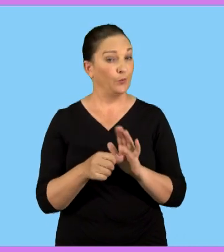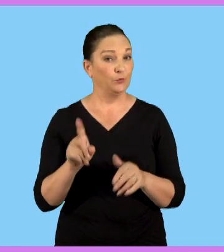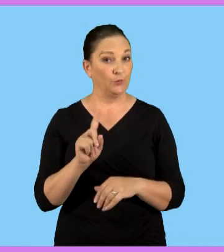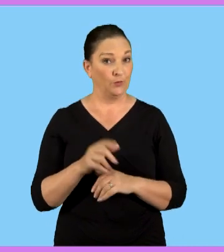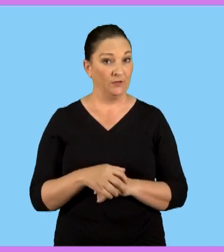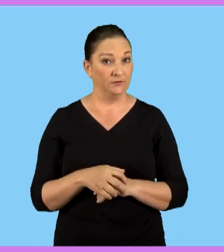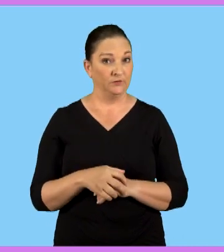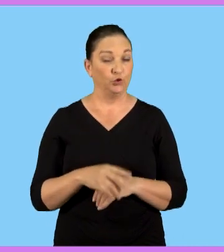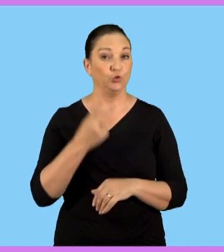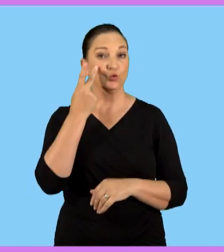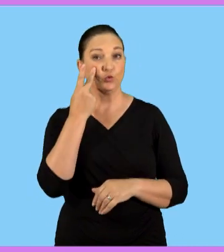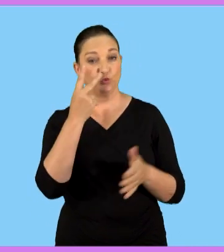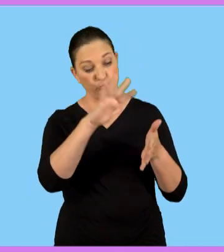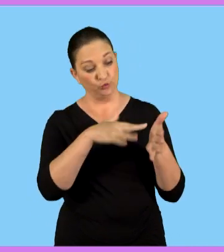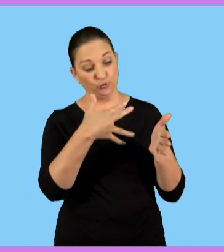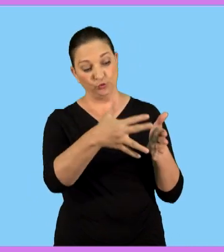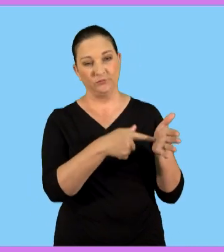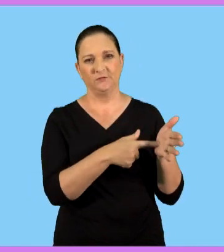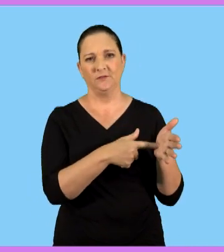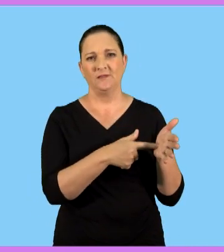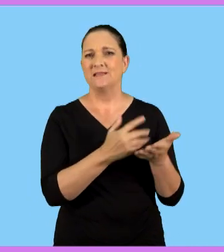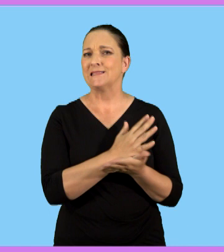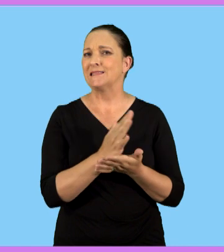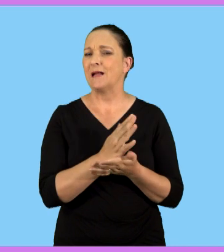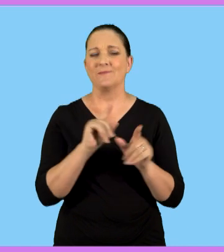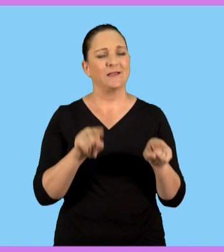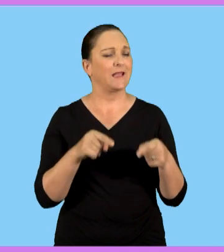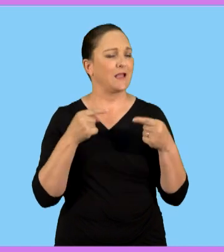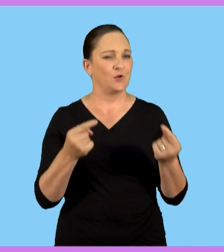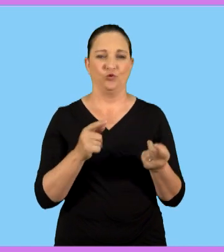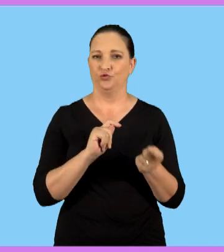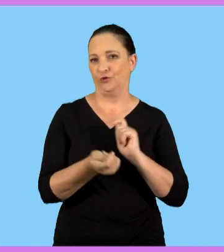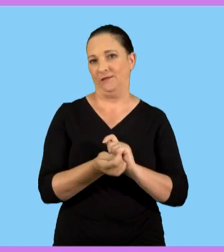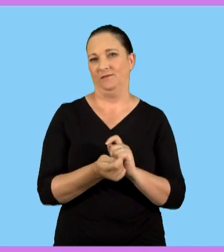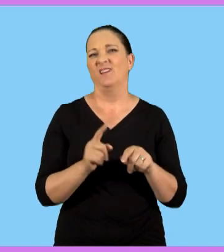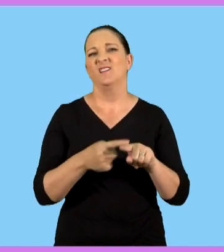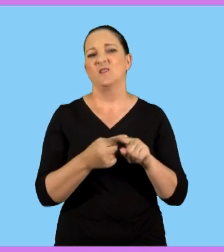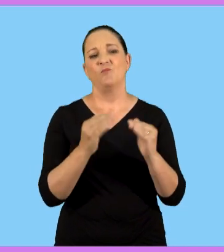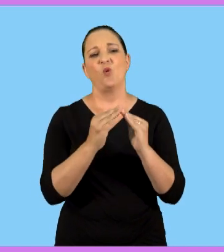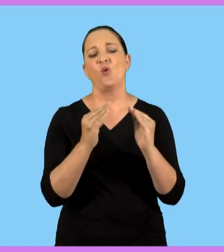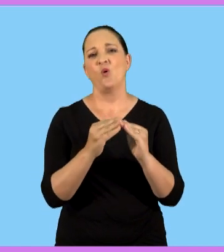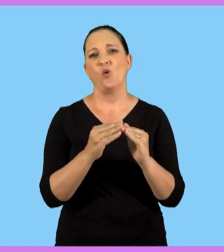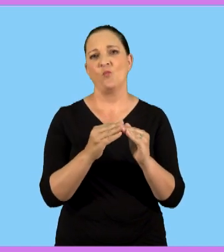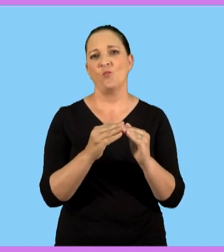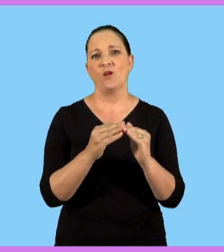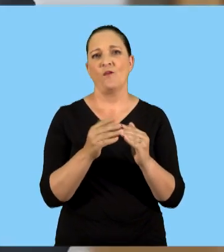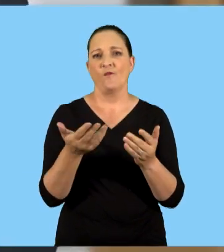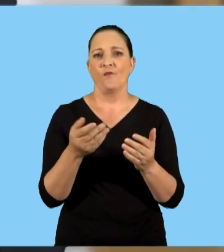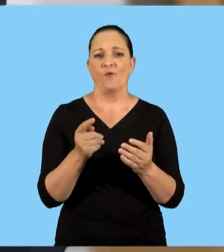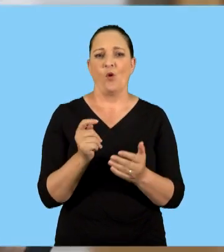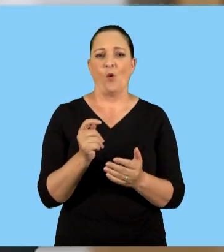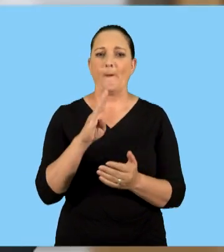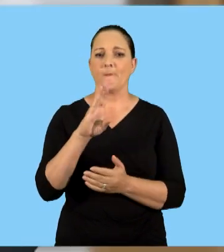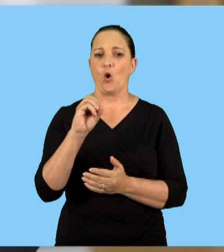here, you've got to look at your expenses and certain things can't change. For example, your bond payment. But there are other things that